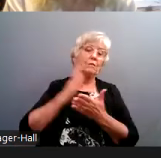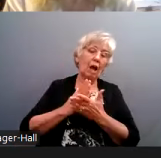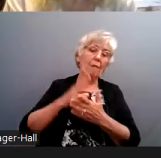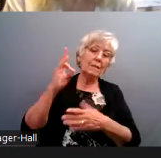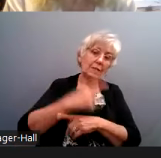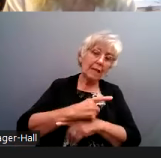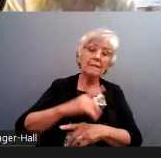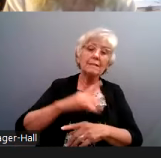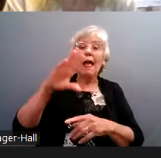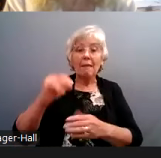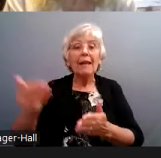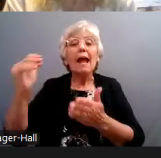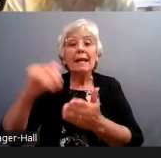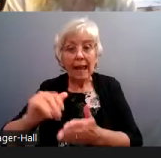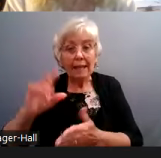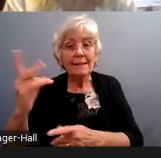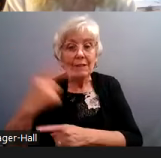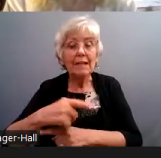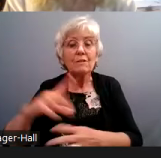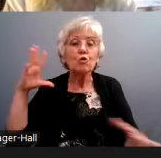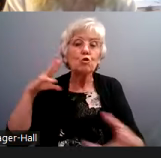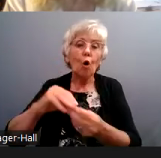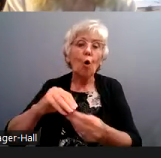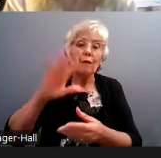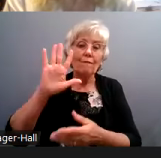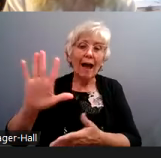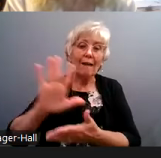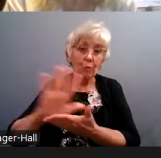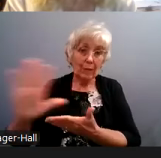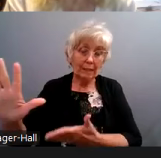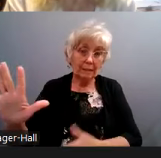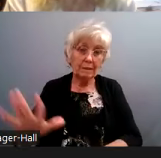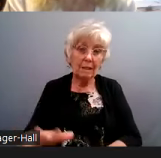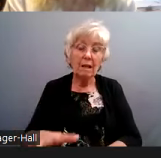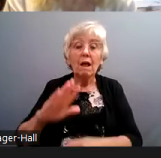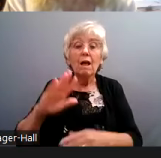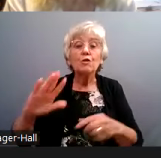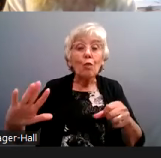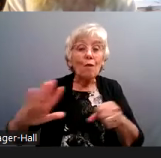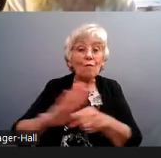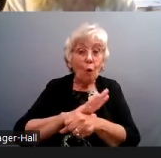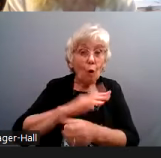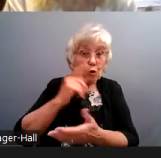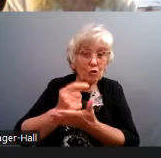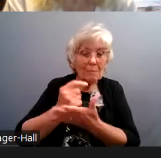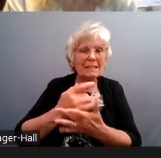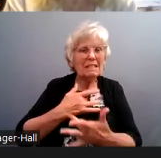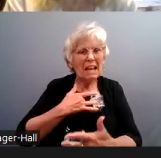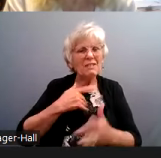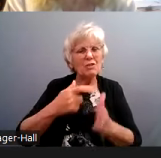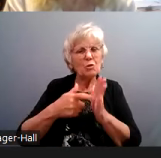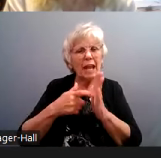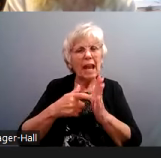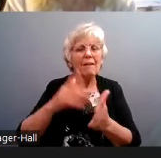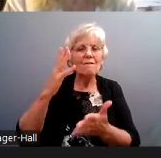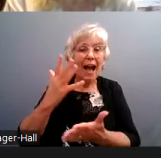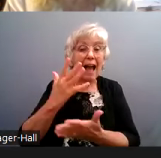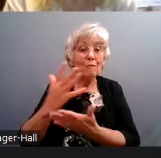And that's a total of 5 weeks. So the treatment, the whole treatment for ringworm typically takes at least 5 weeks, sometimes